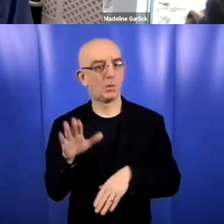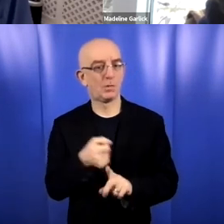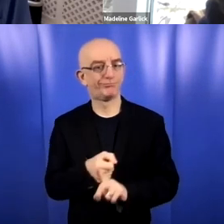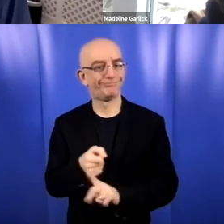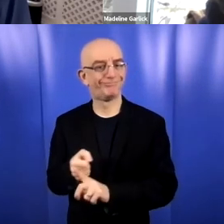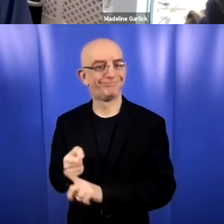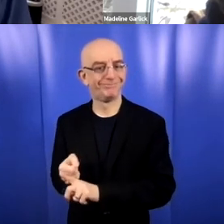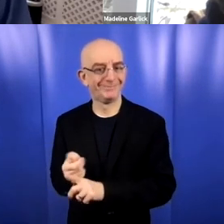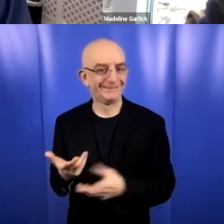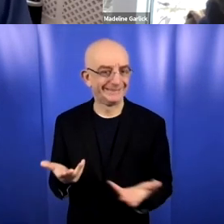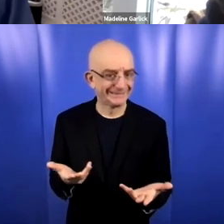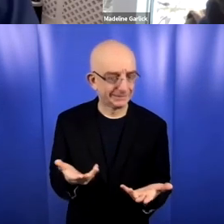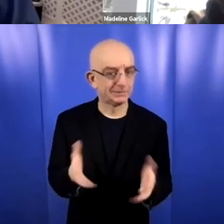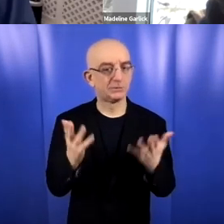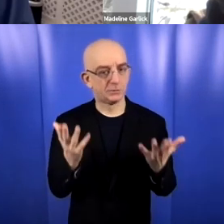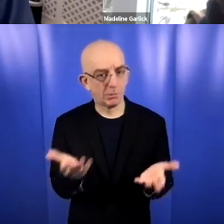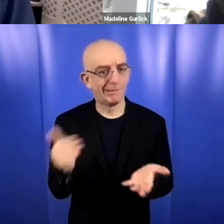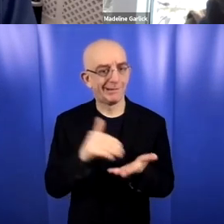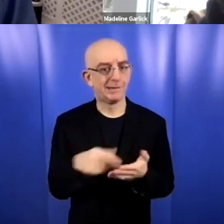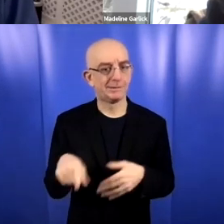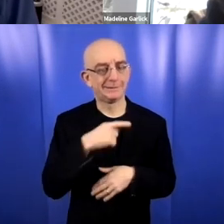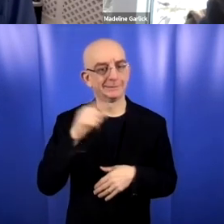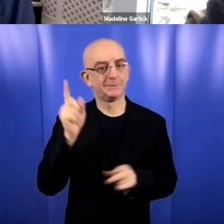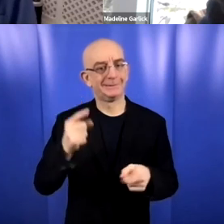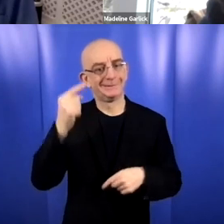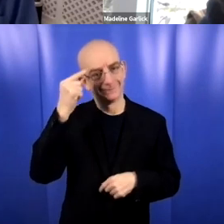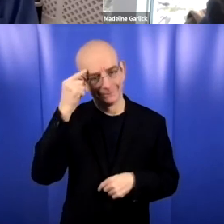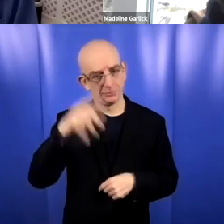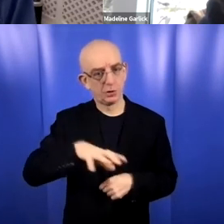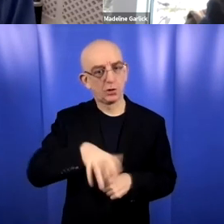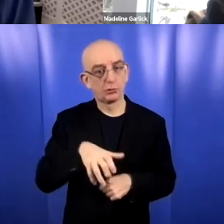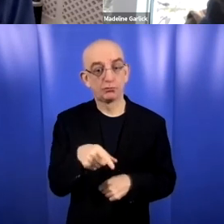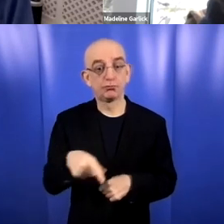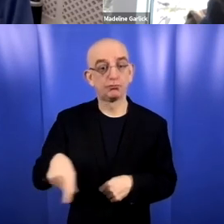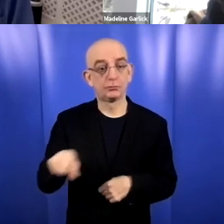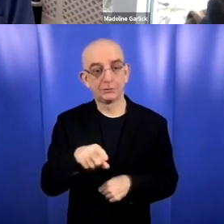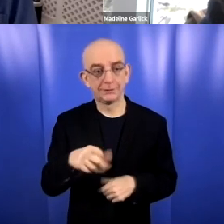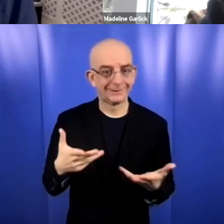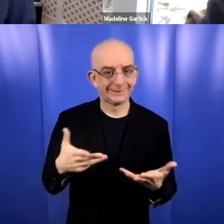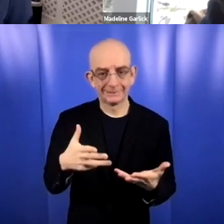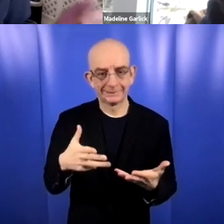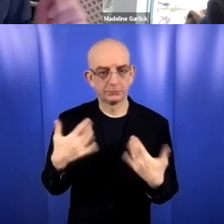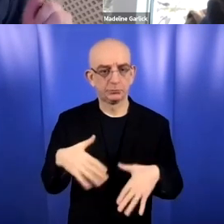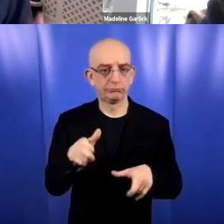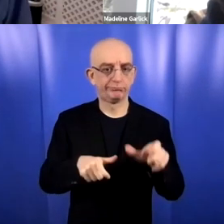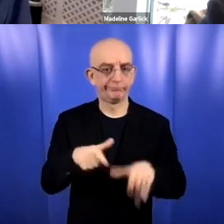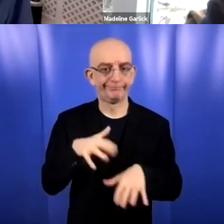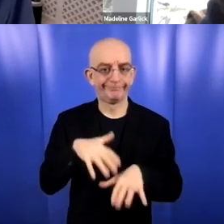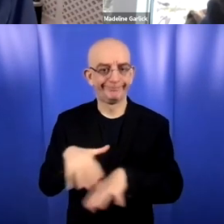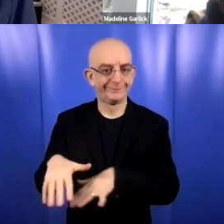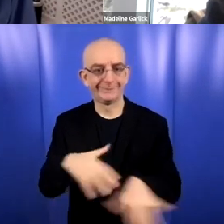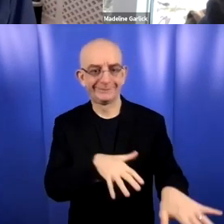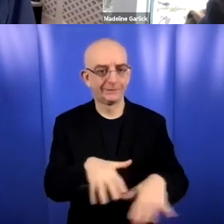are combining and are causing ever increasing movement. What we need